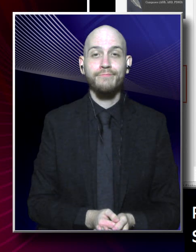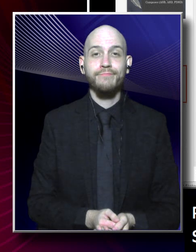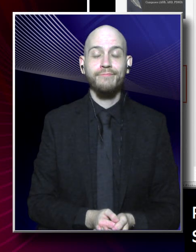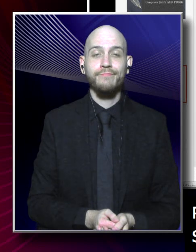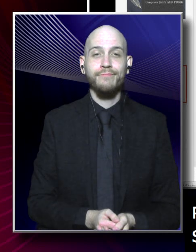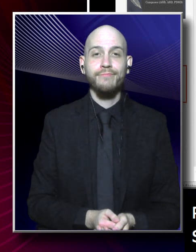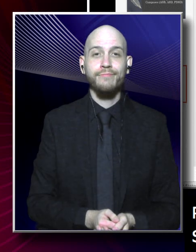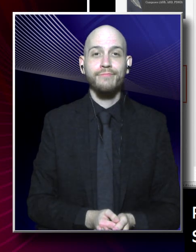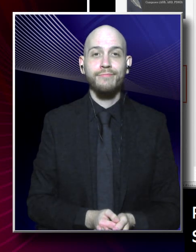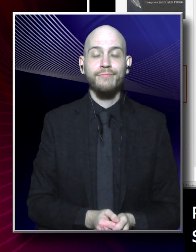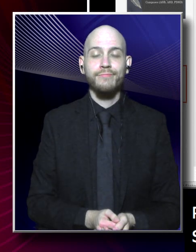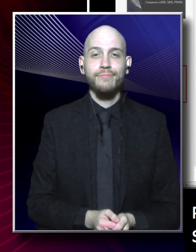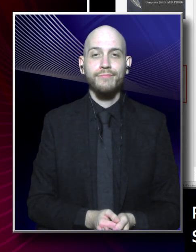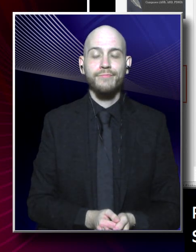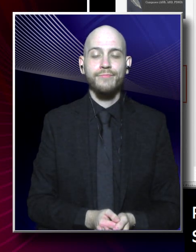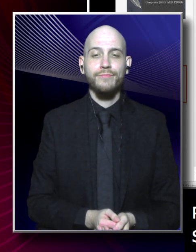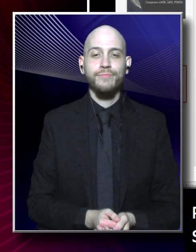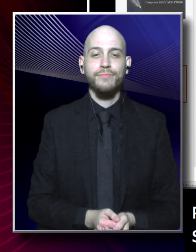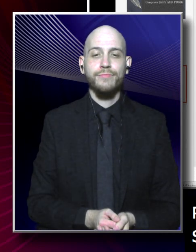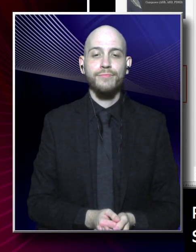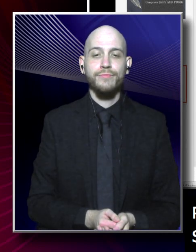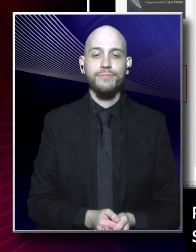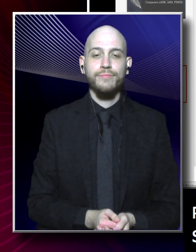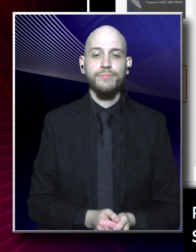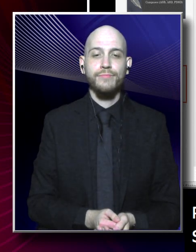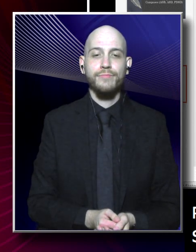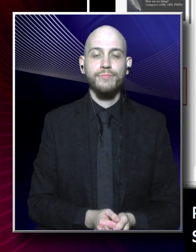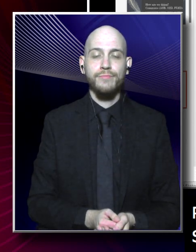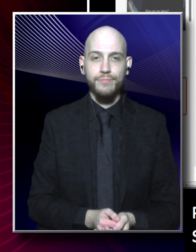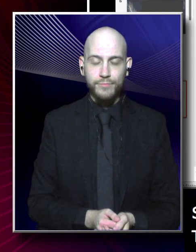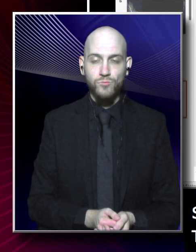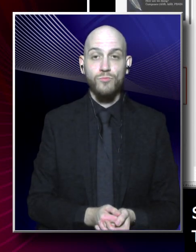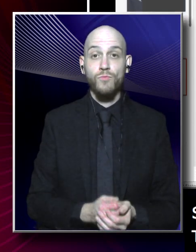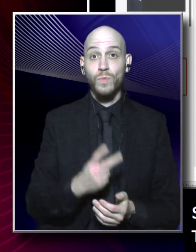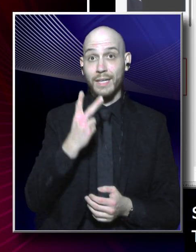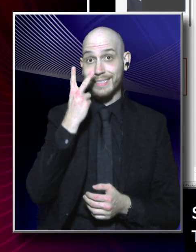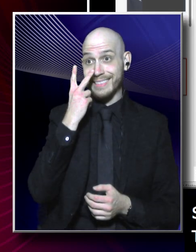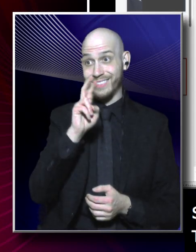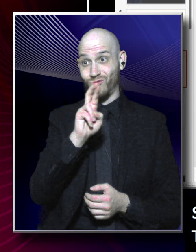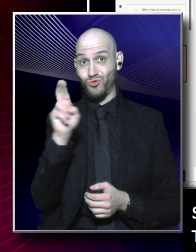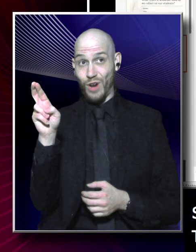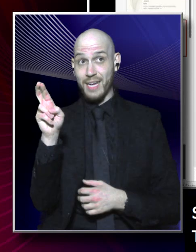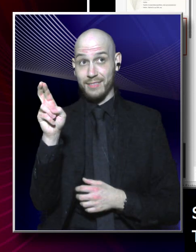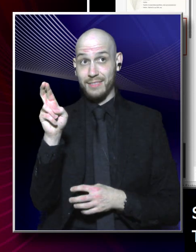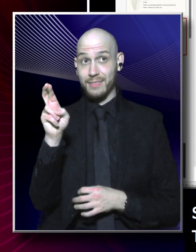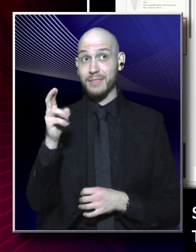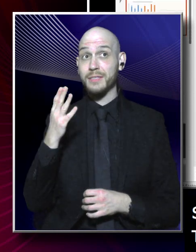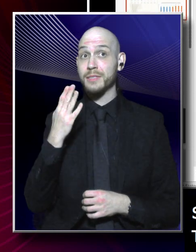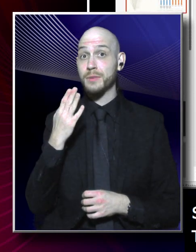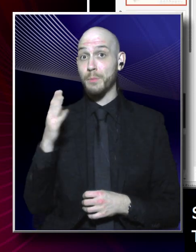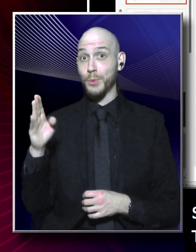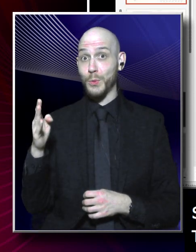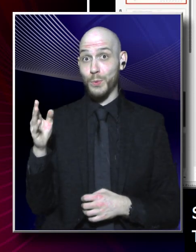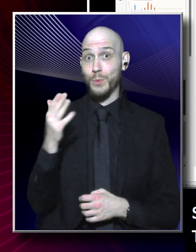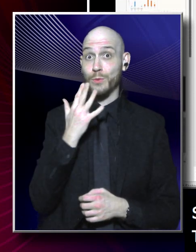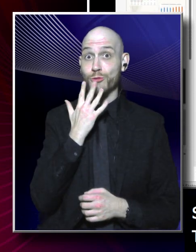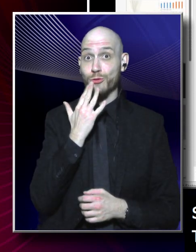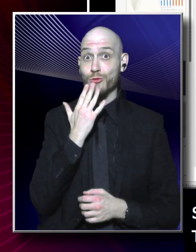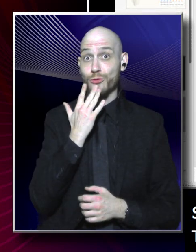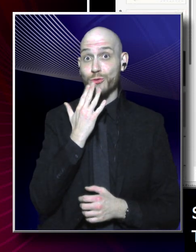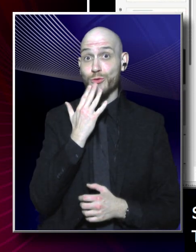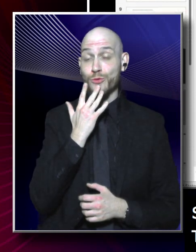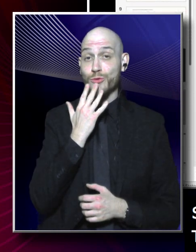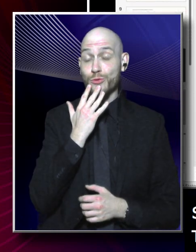So on the right is the blue colors, and those are